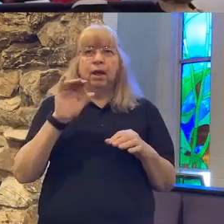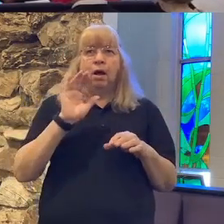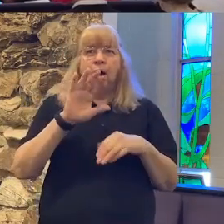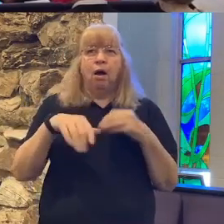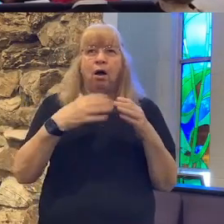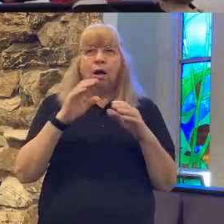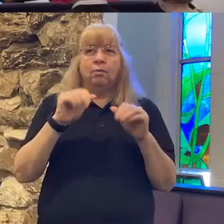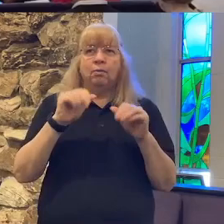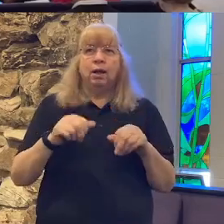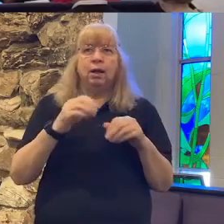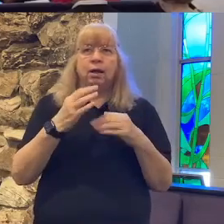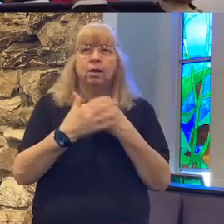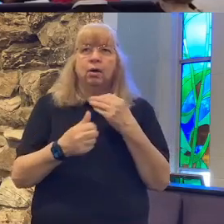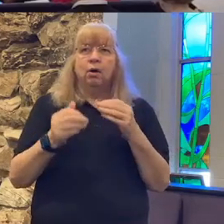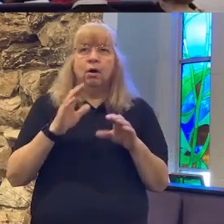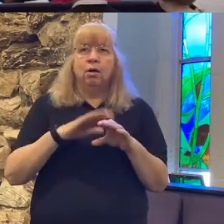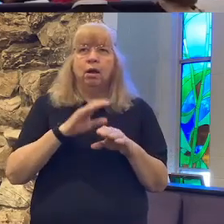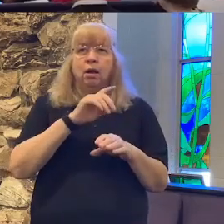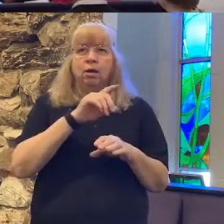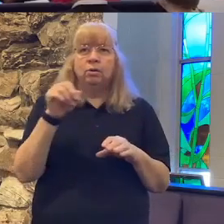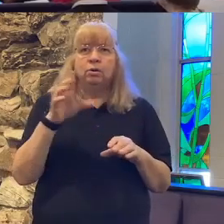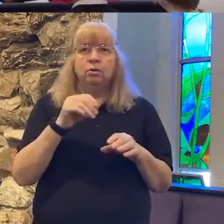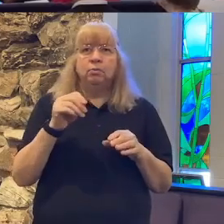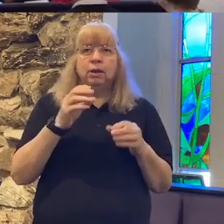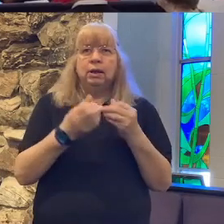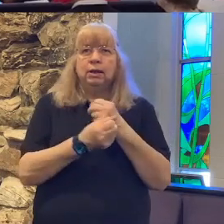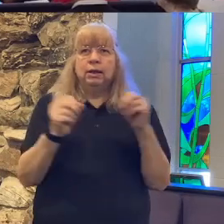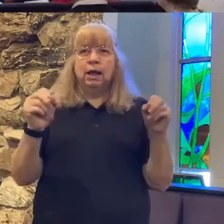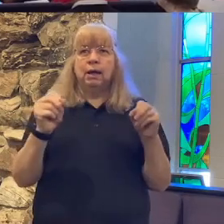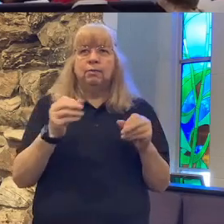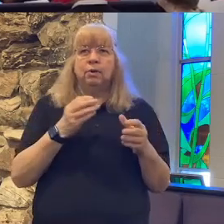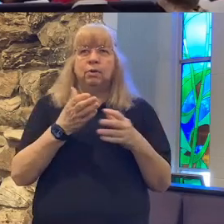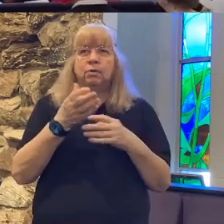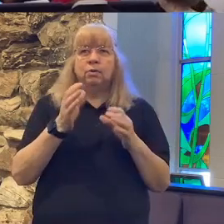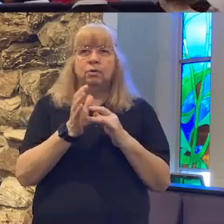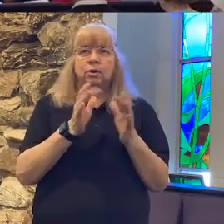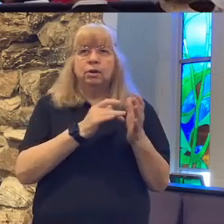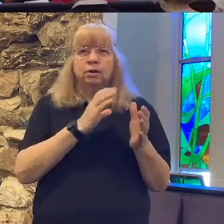you and be saved through Jesus Christ our Lord. Amen.